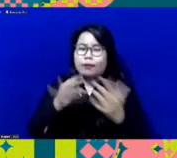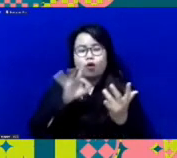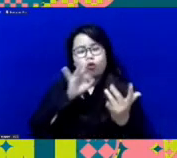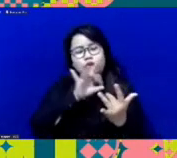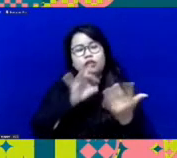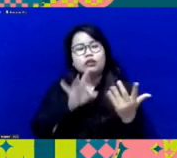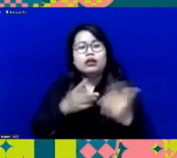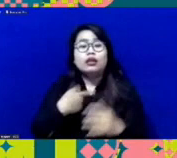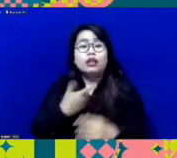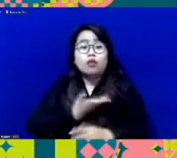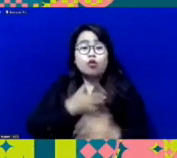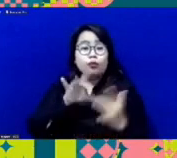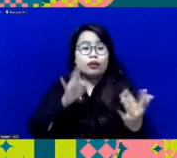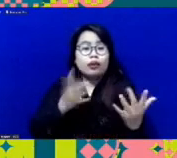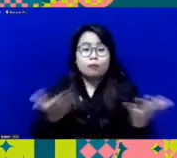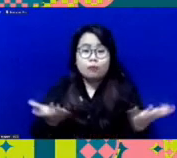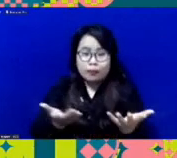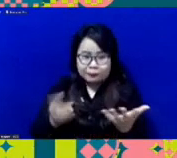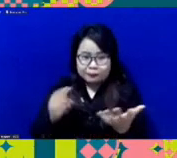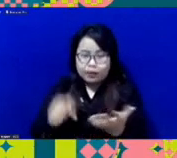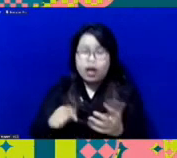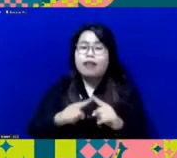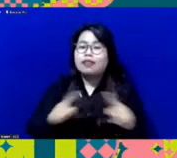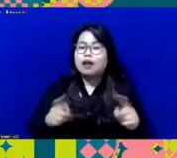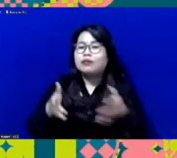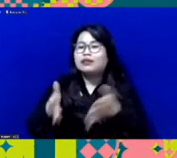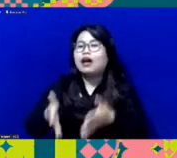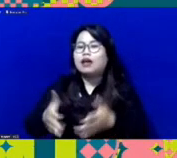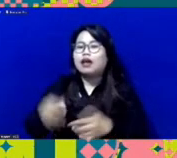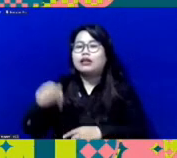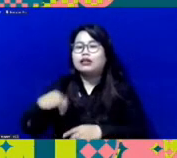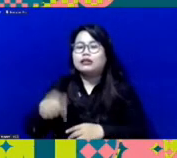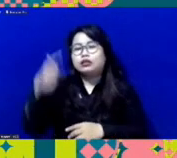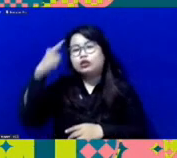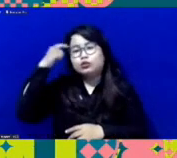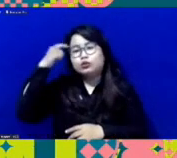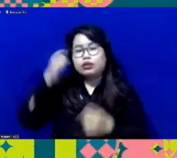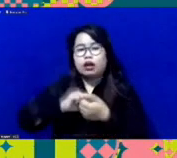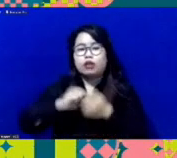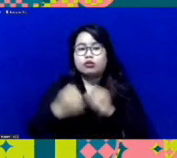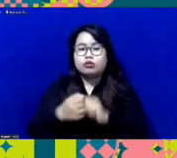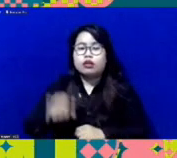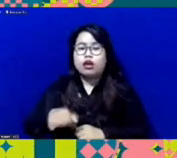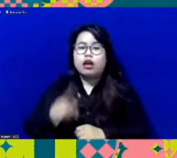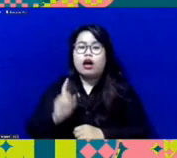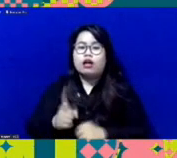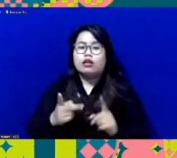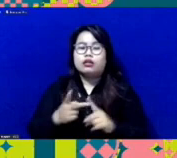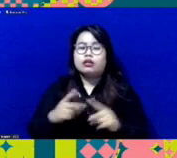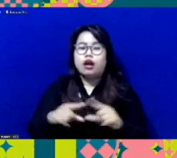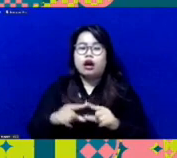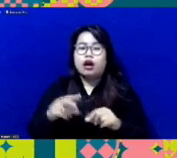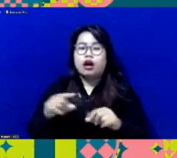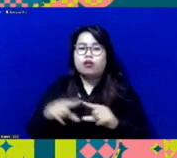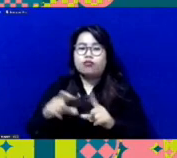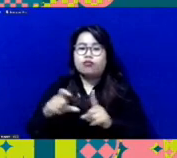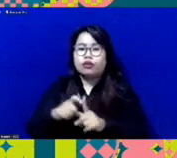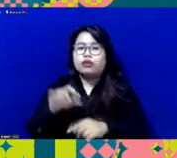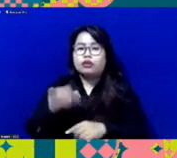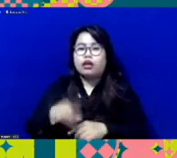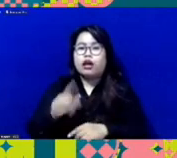No, I'm just thinking, these are the case studies we need at Harvard Business School and all schools around the world. This is excellent. But then after